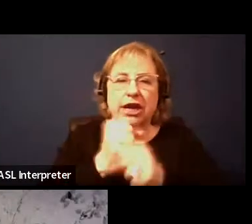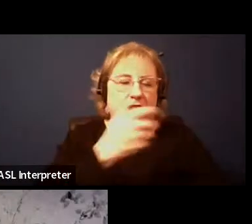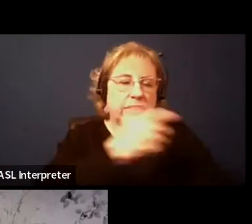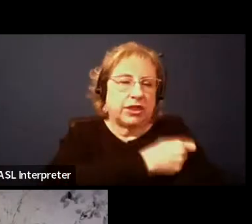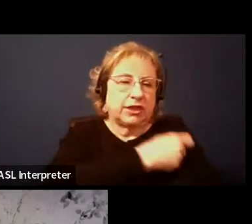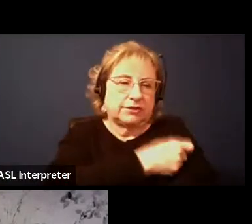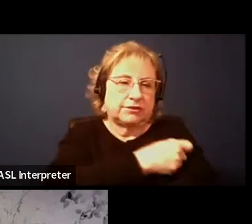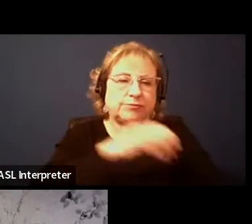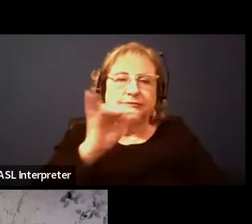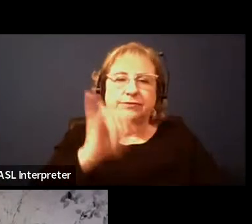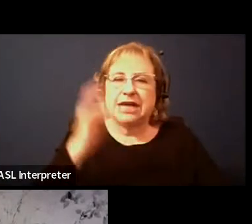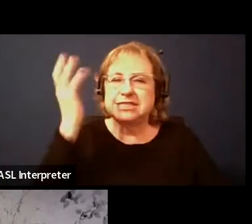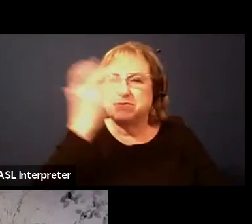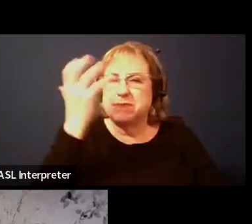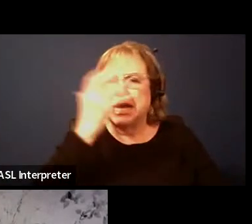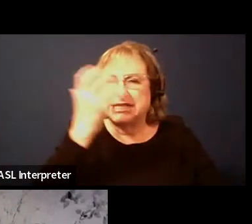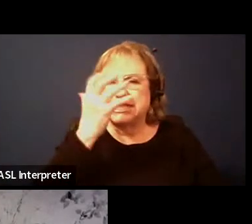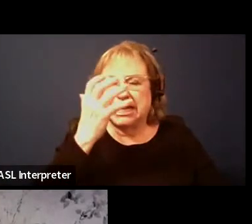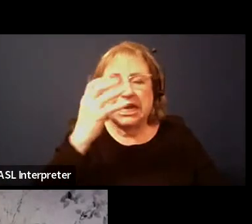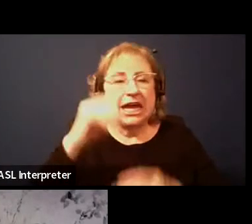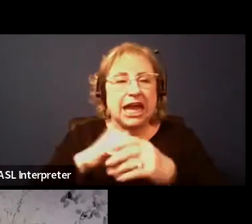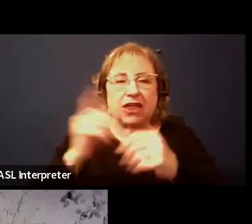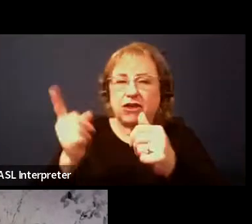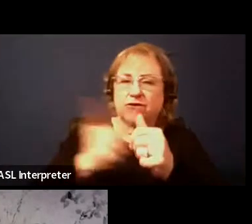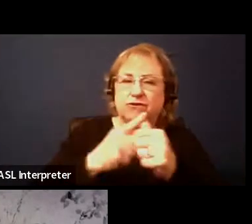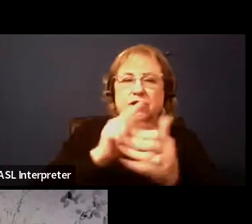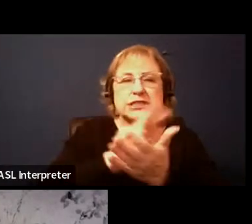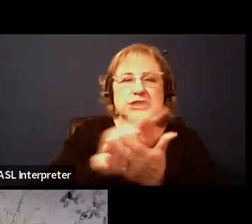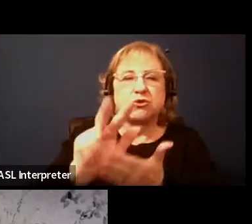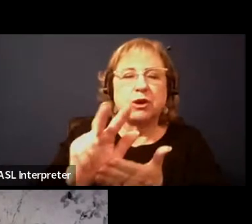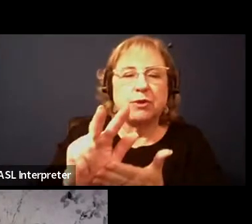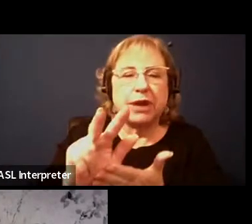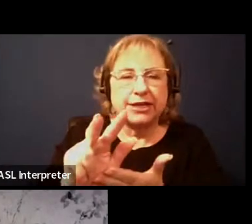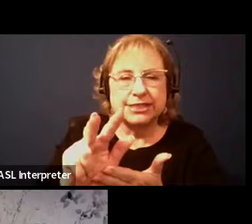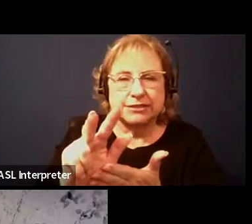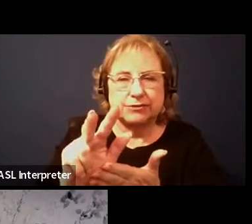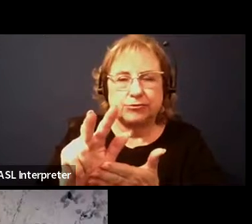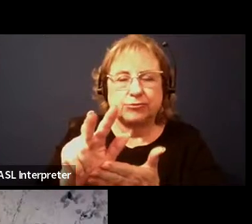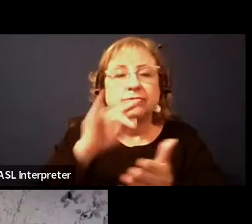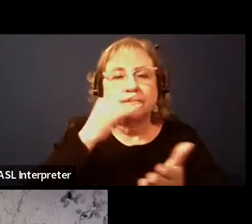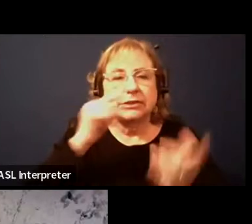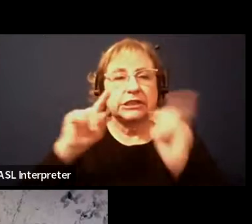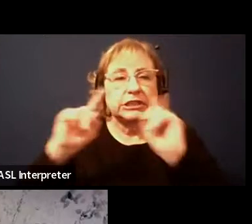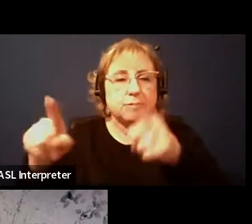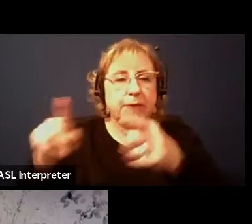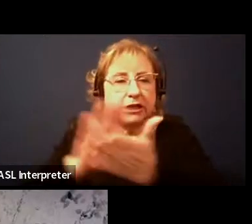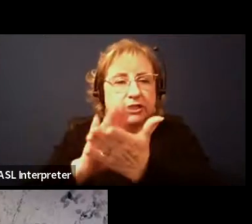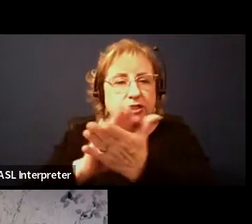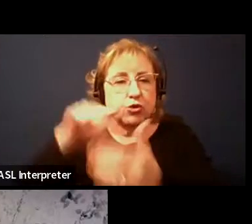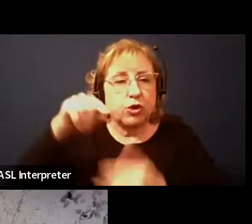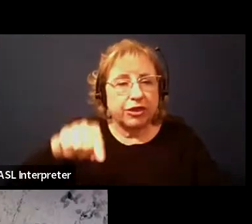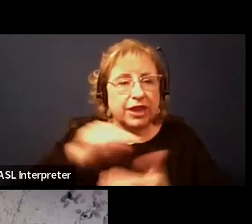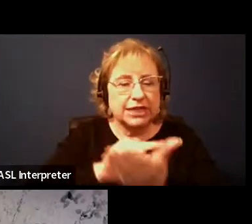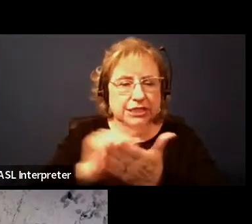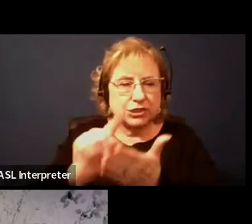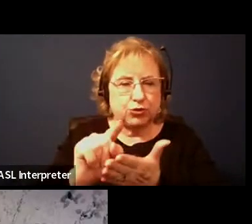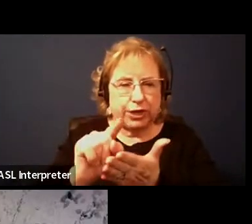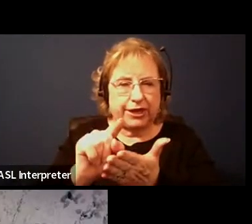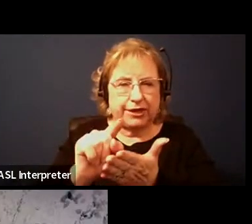amazing in just the first 3 weeks. That means when the kids go back to school this week, a